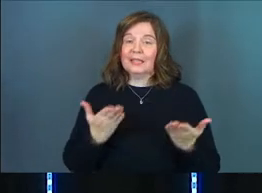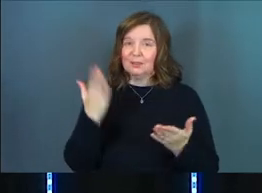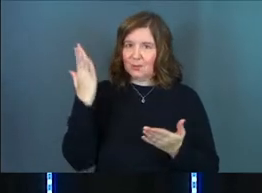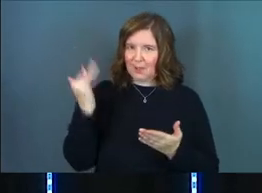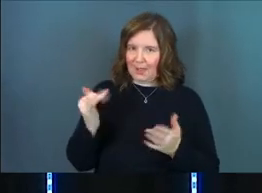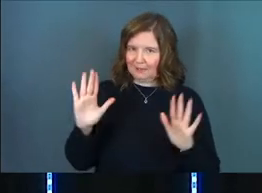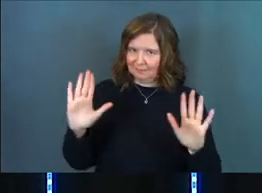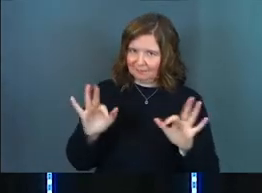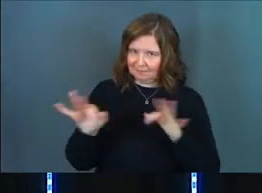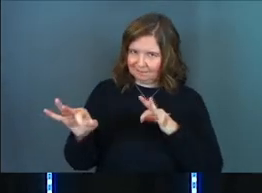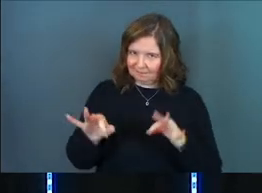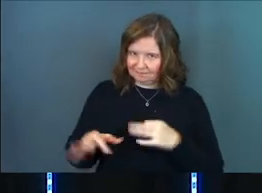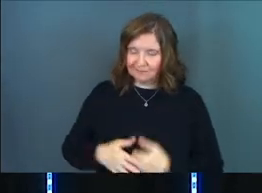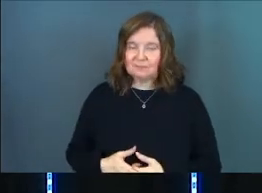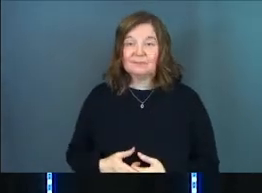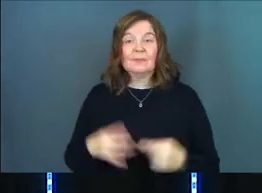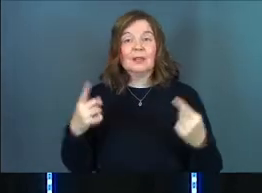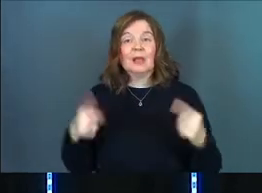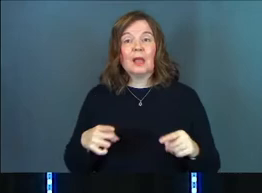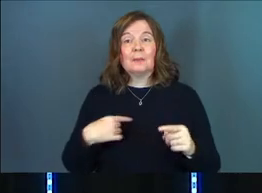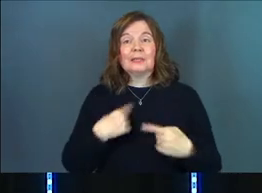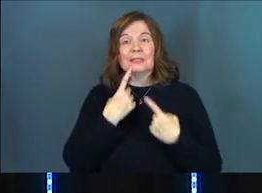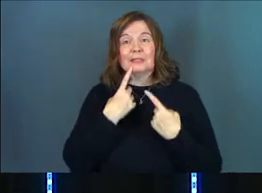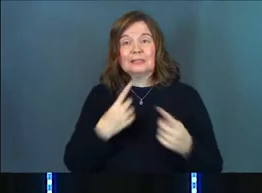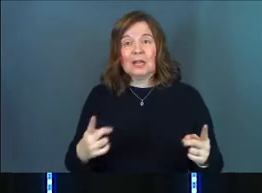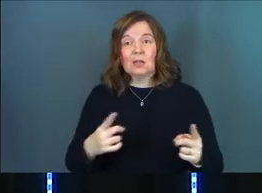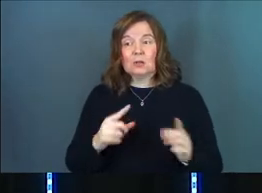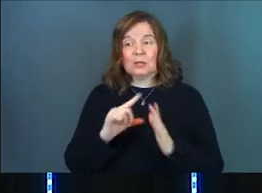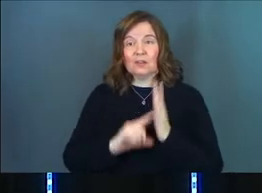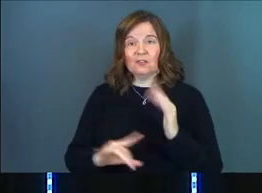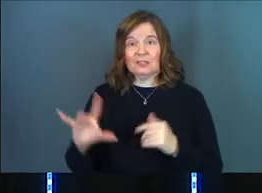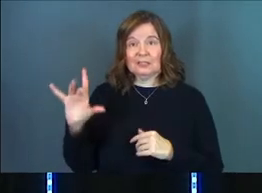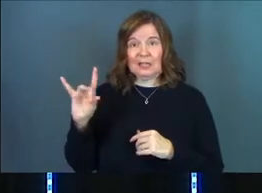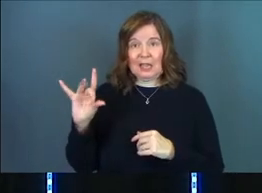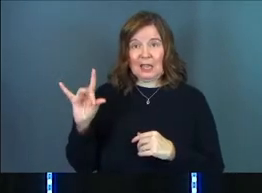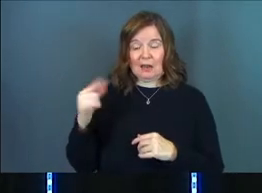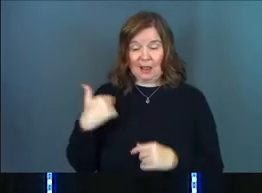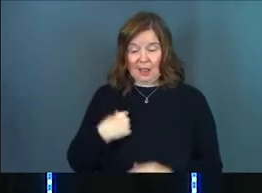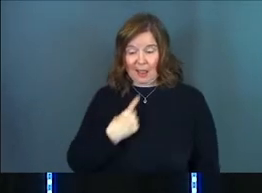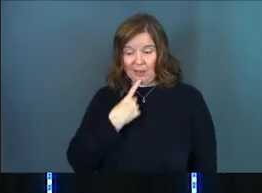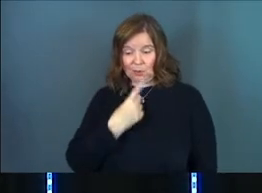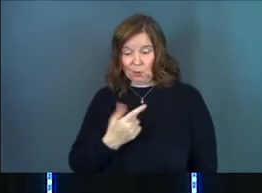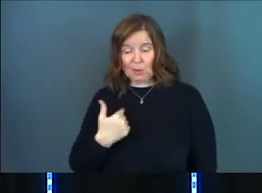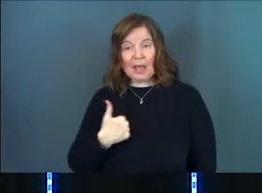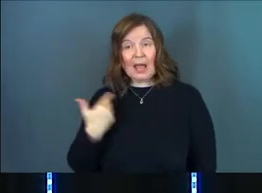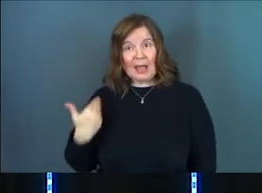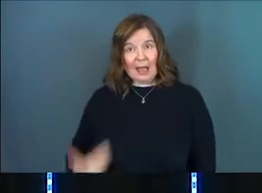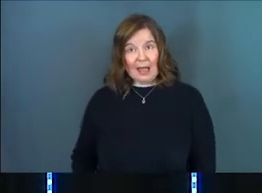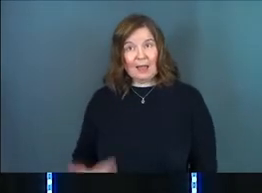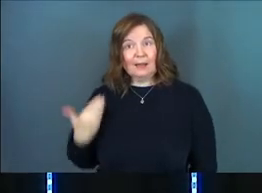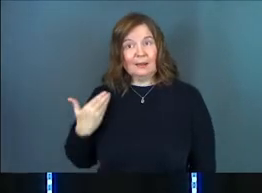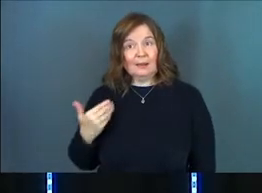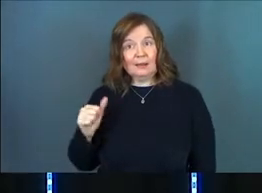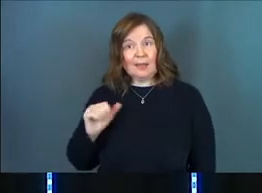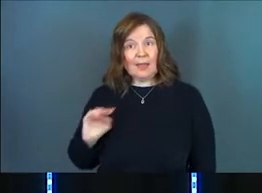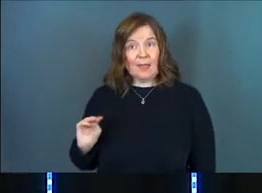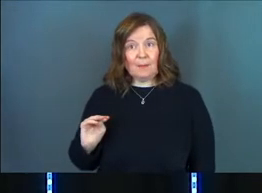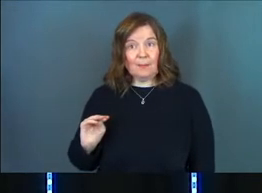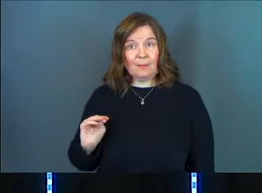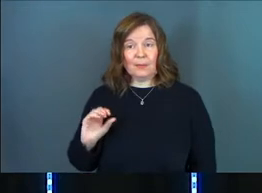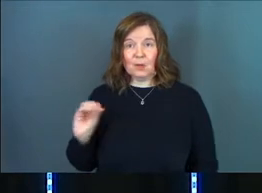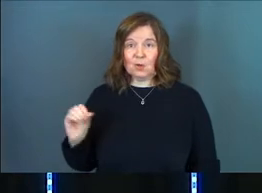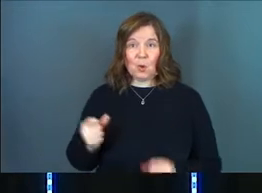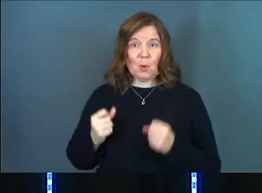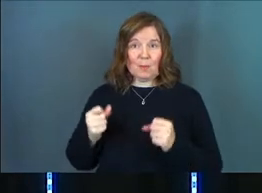Here's why. It happens, he tells you in verse 8, "I told you that I am he," Jesus said. No